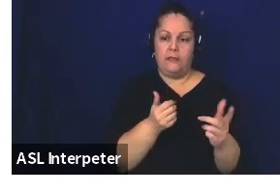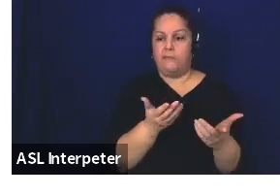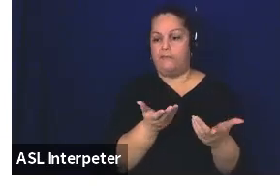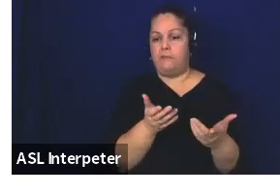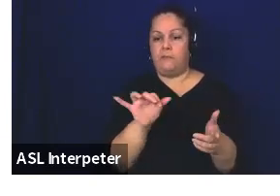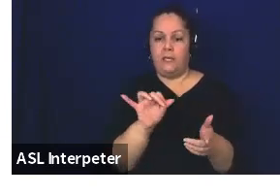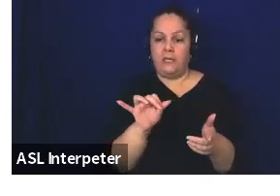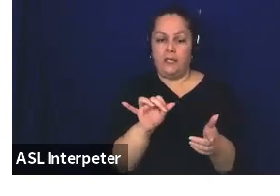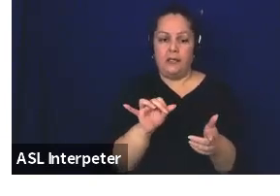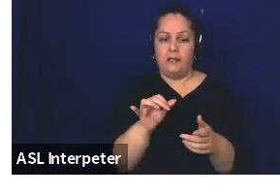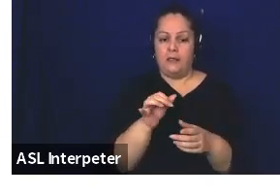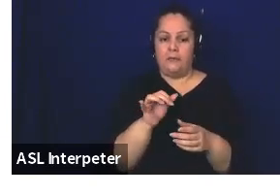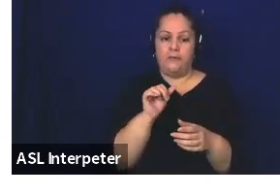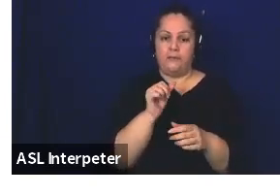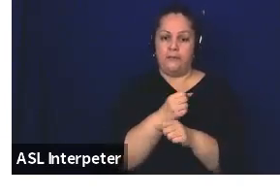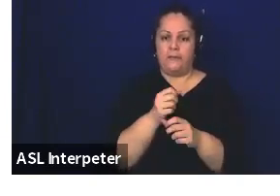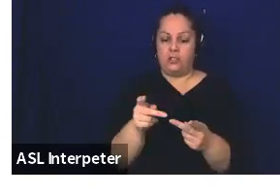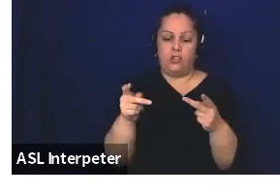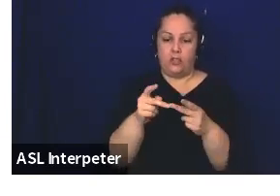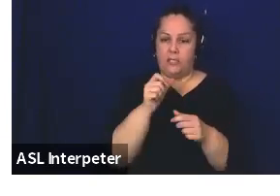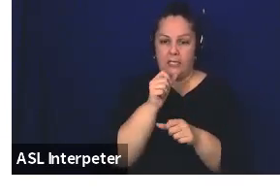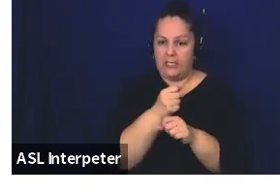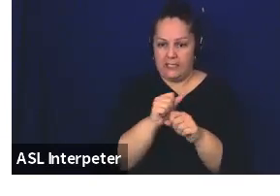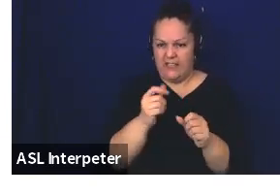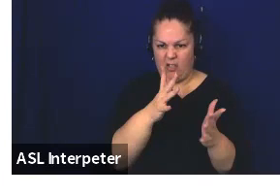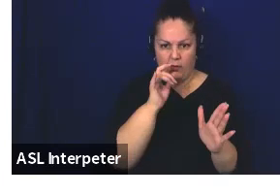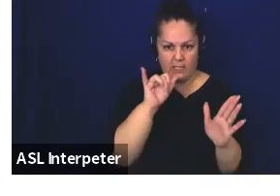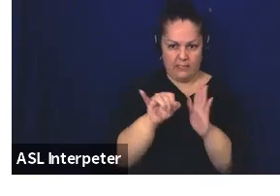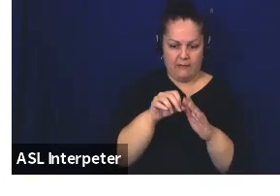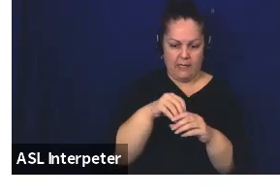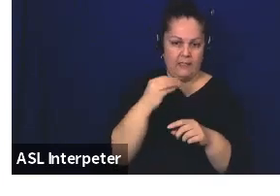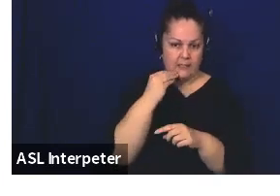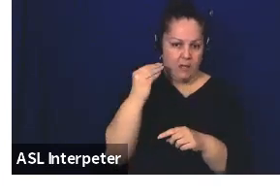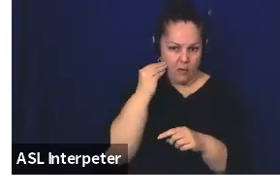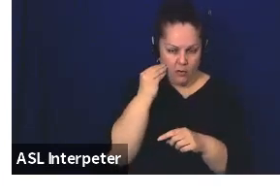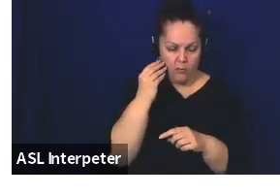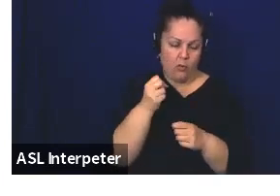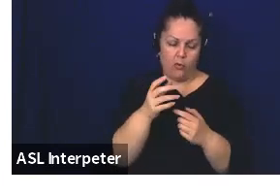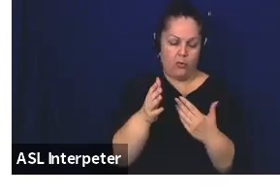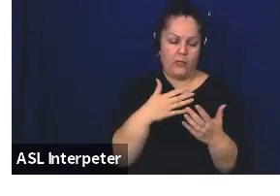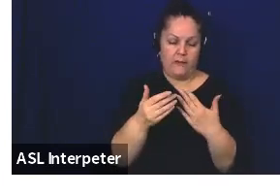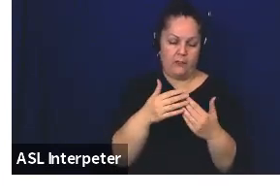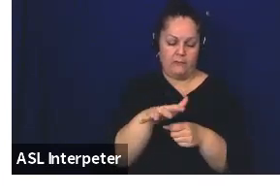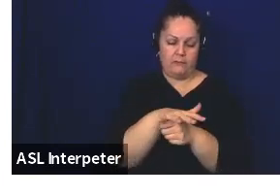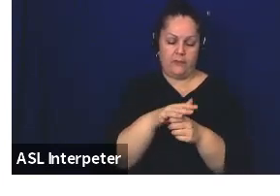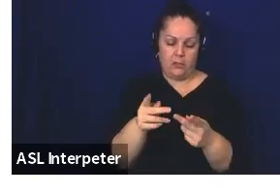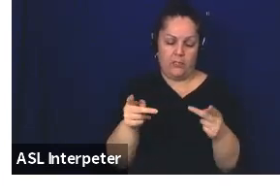like their unsafe zones that they have already identified in their home or in wherever their trafficking location is.